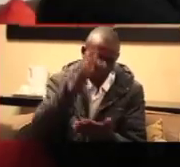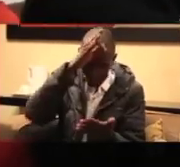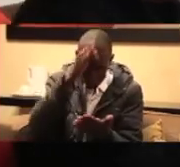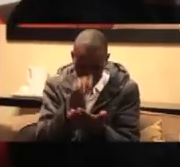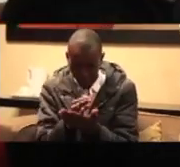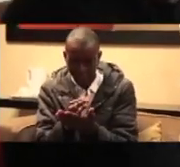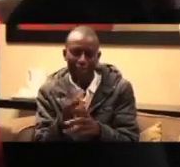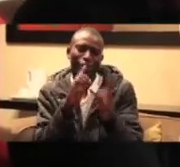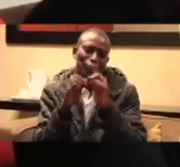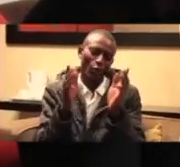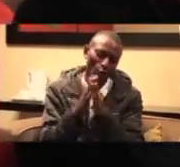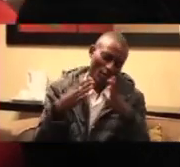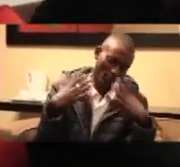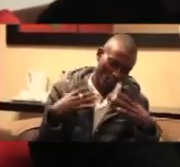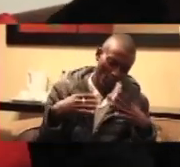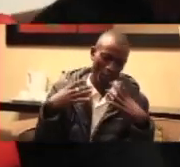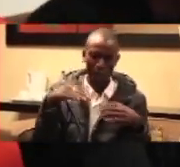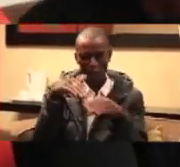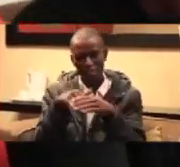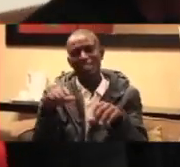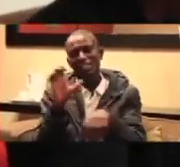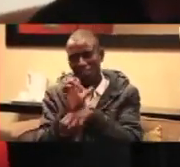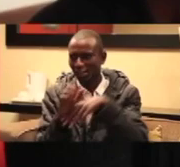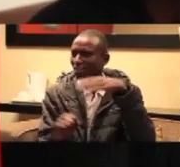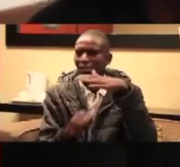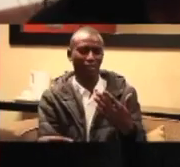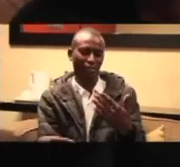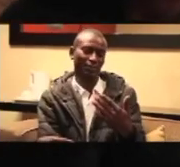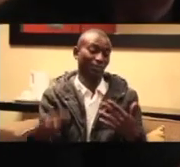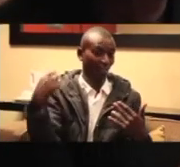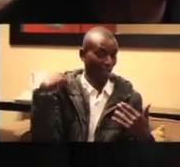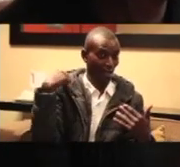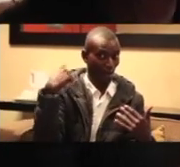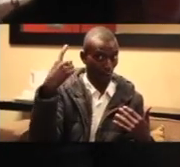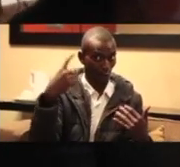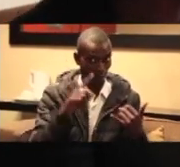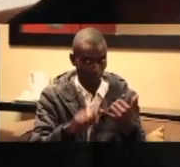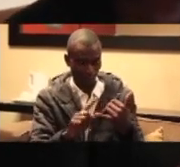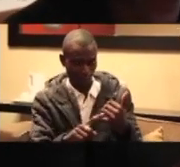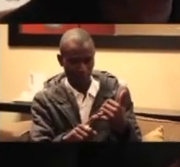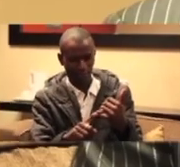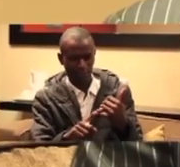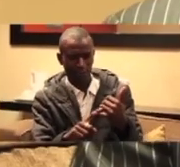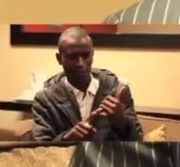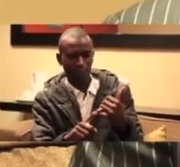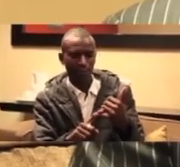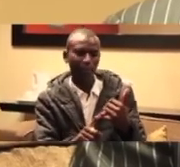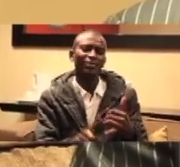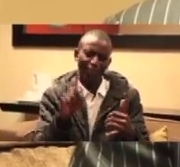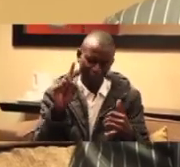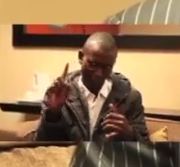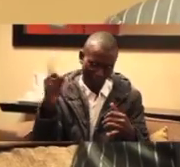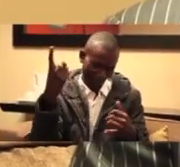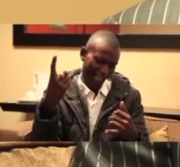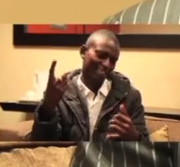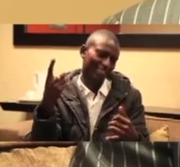our people, the community, and the people in the church, and they were willing to support them. And having now been done the first